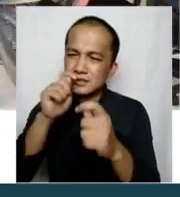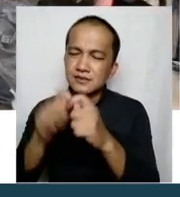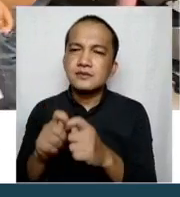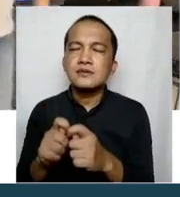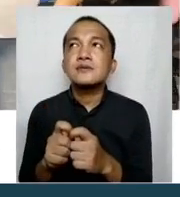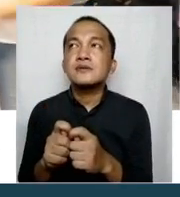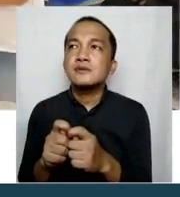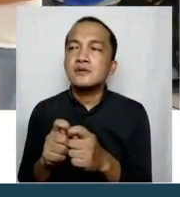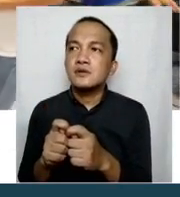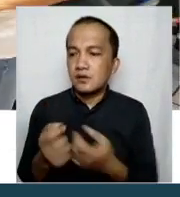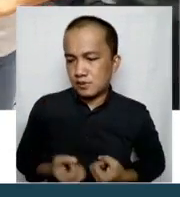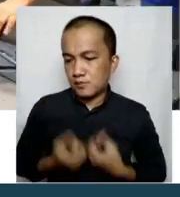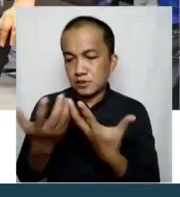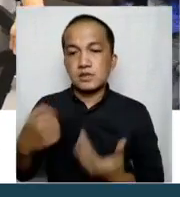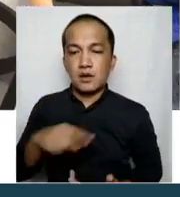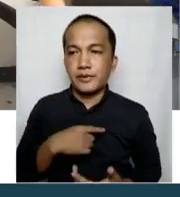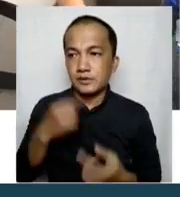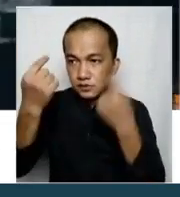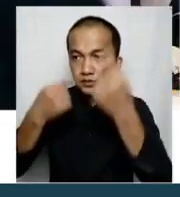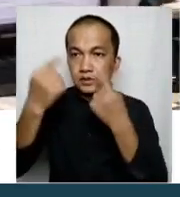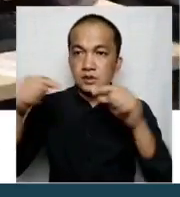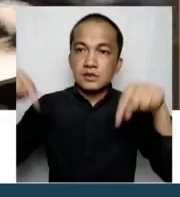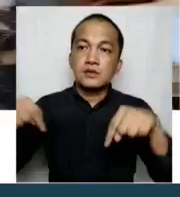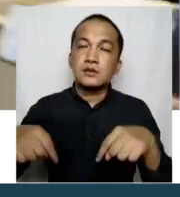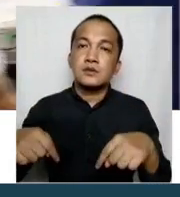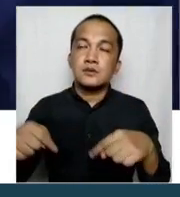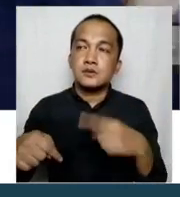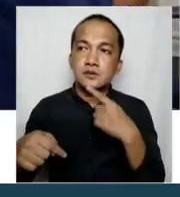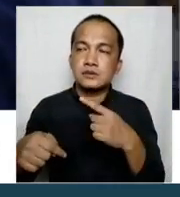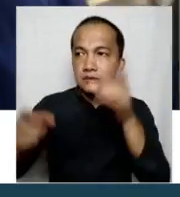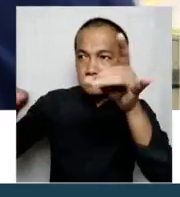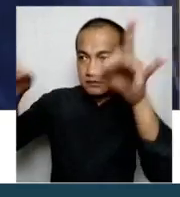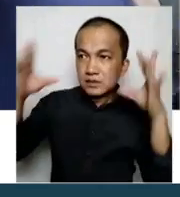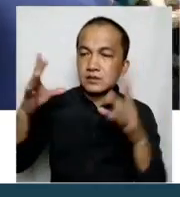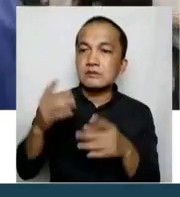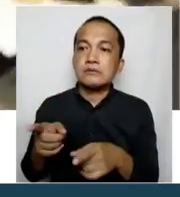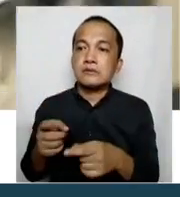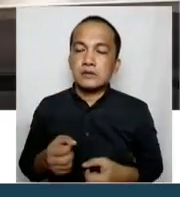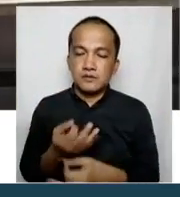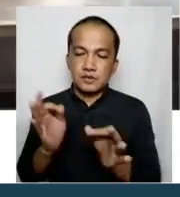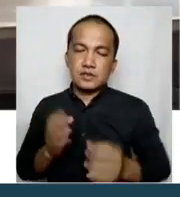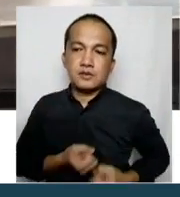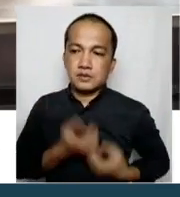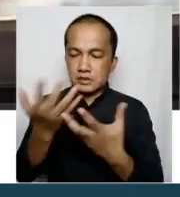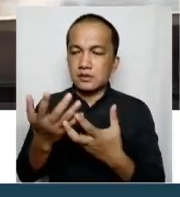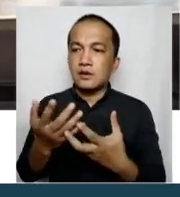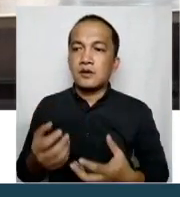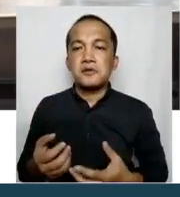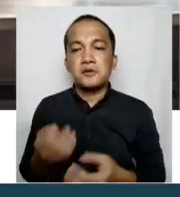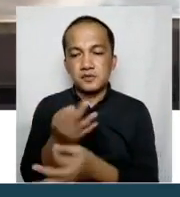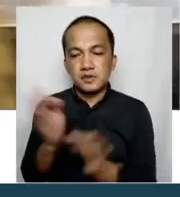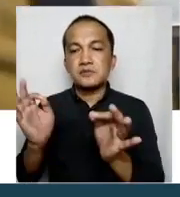we voiced out our concern that this is a grave threat to freedom of expression and mm-hmm. freedom of the press.